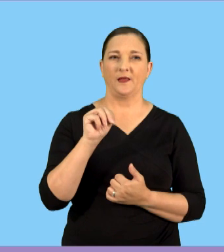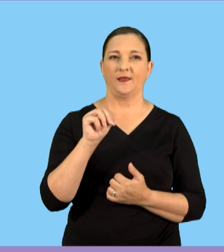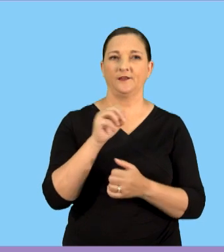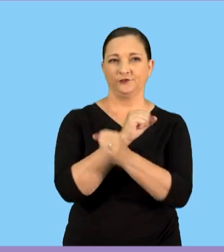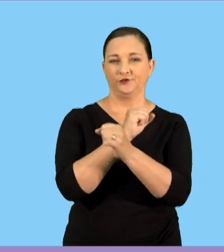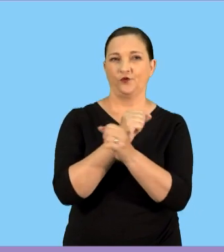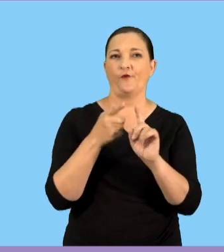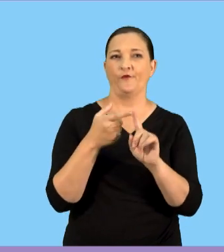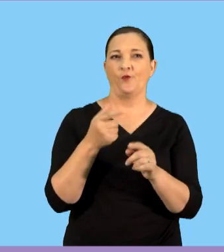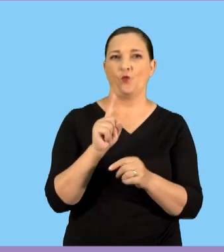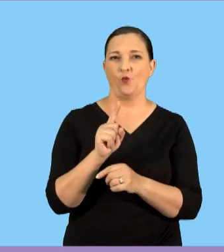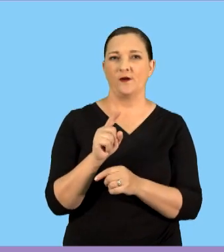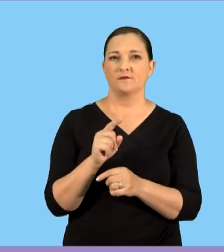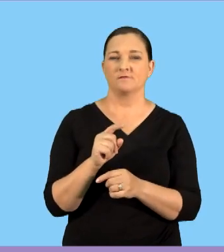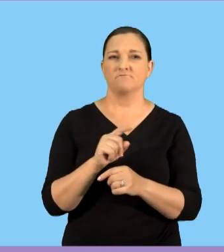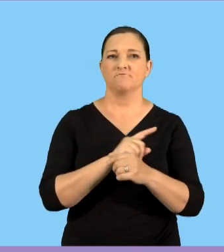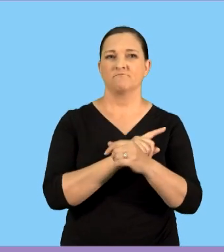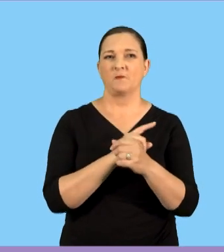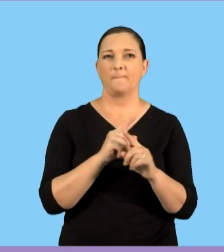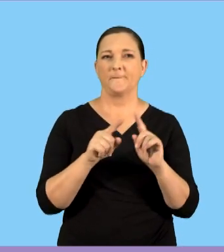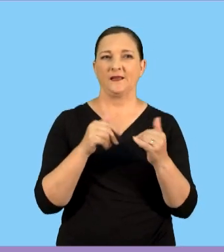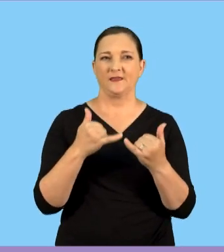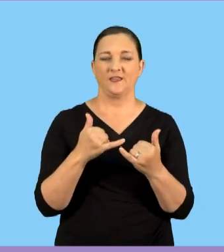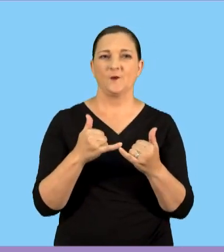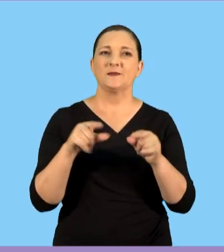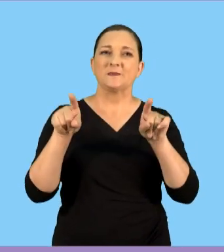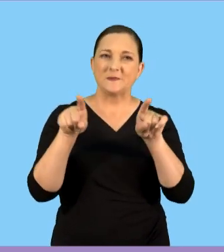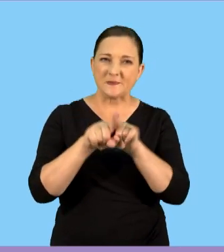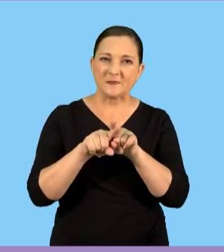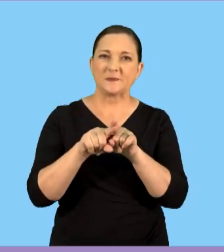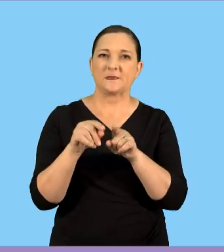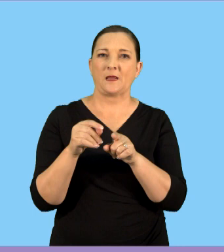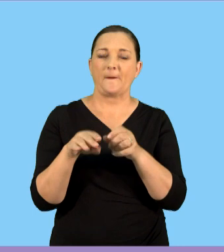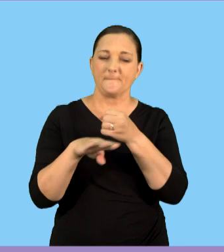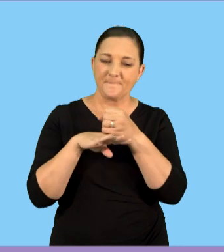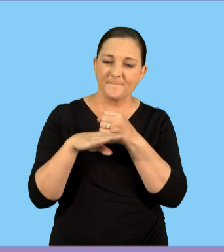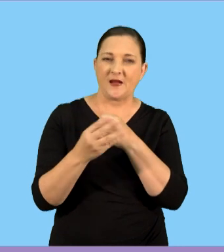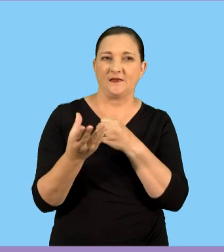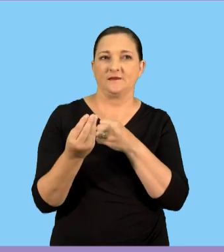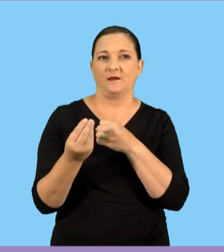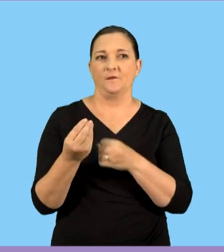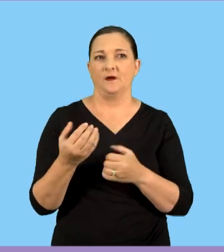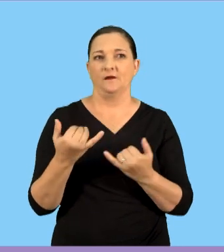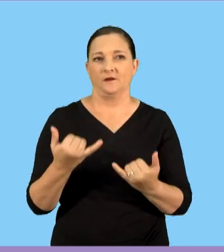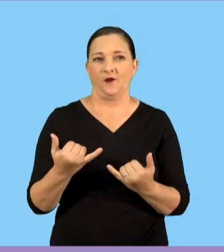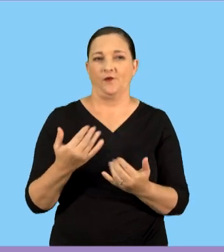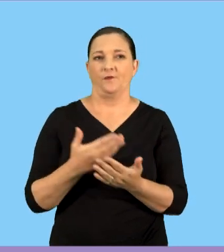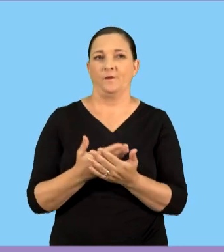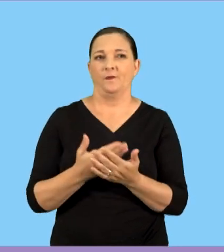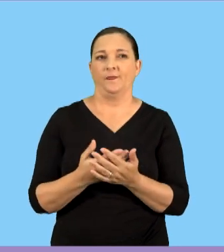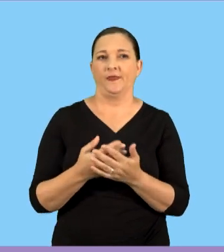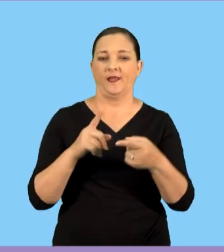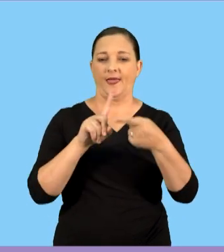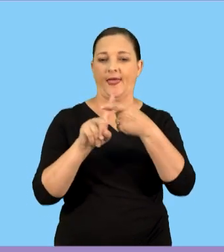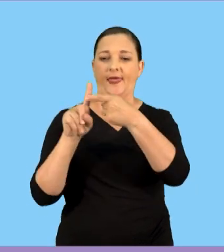Then we have multiplication of powers of the same base. Now remember, if I have powers that have the same base, then what is going to happen